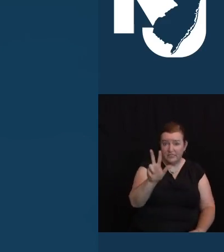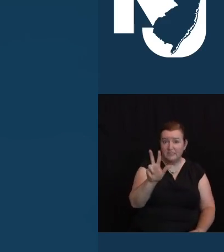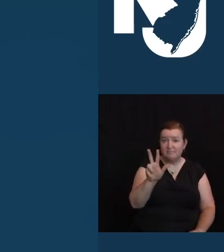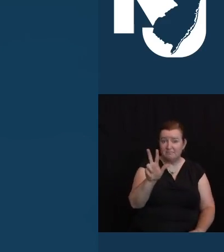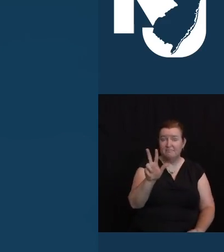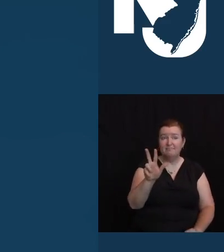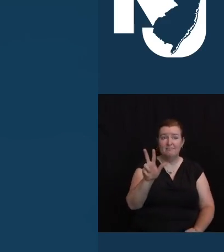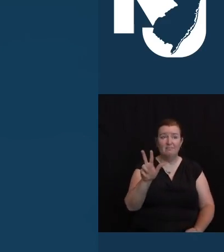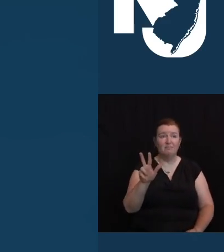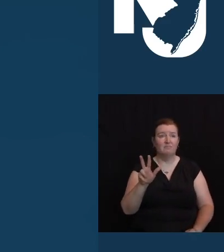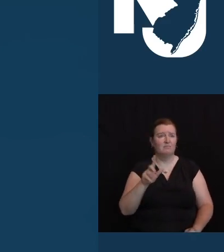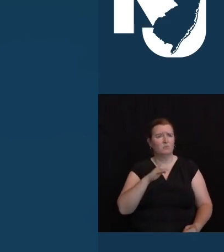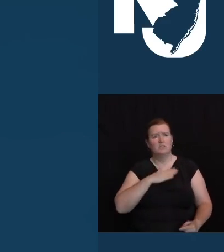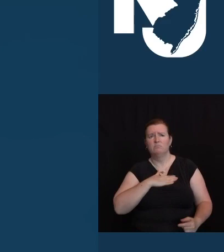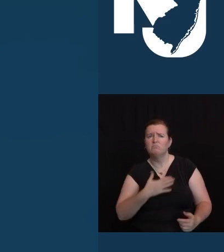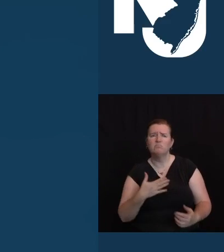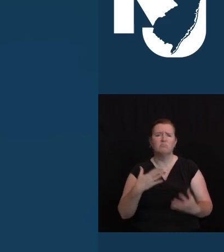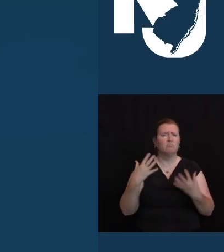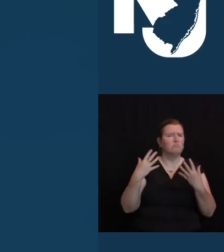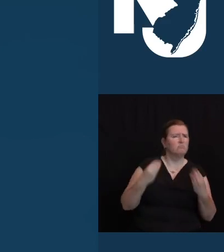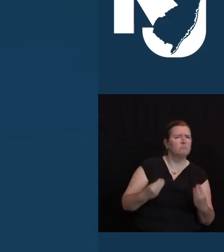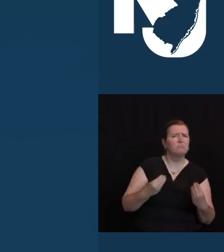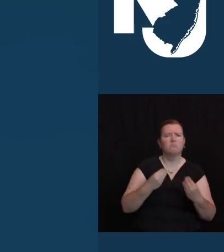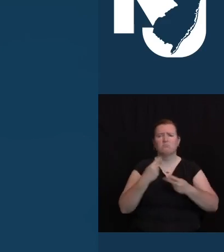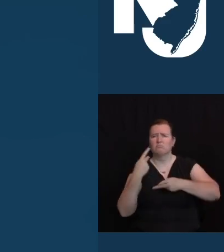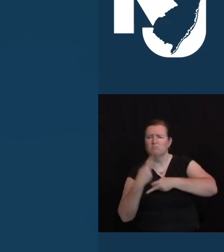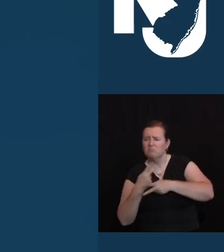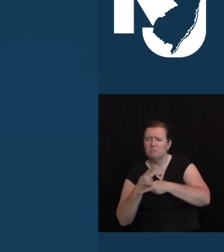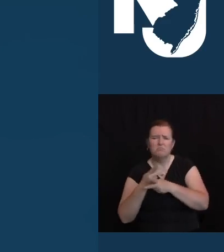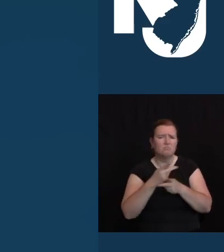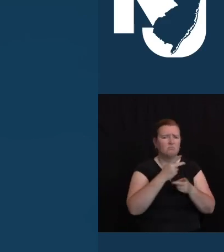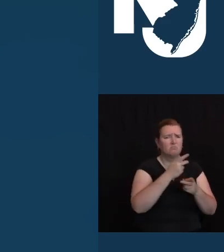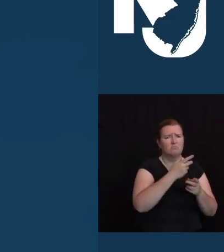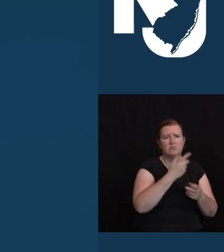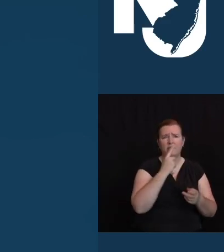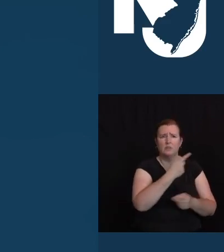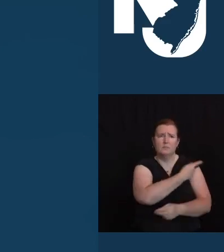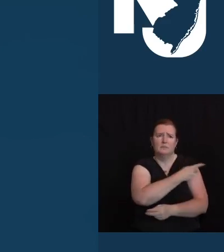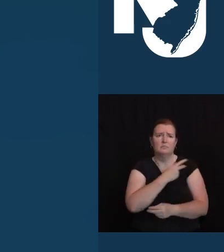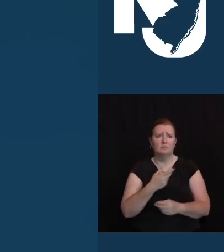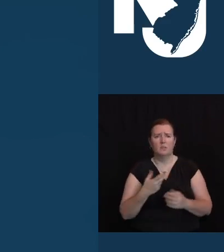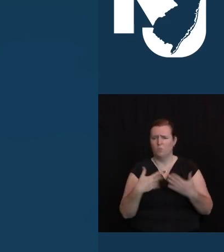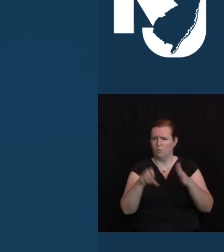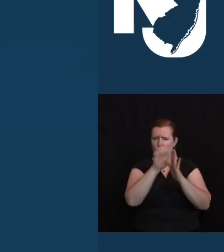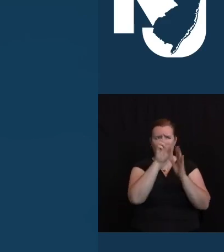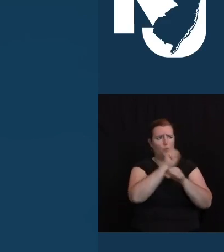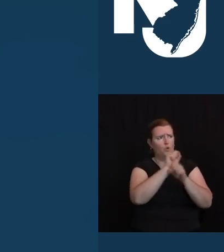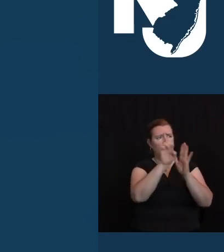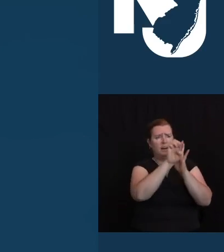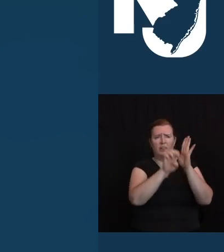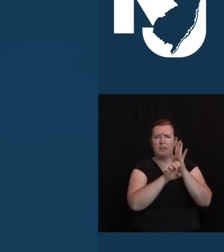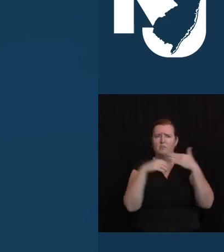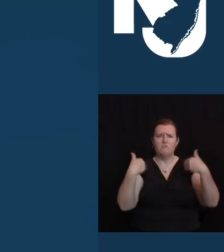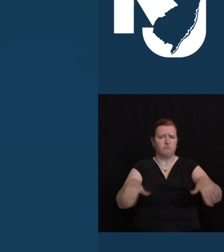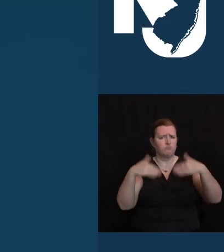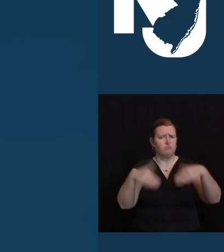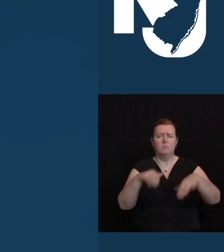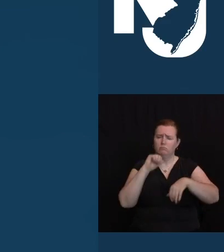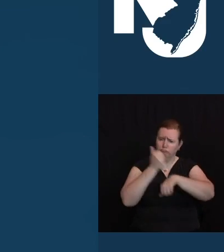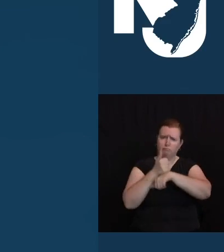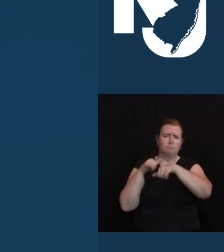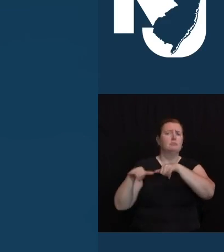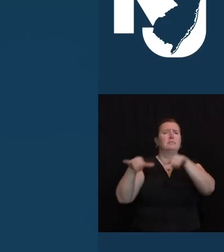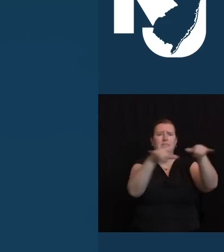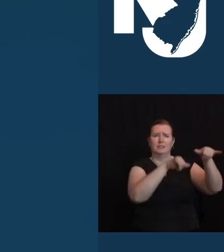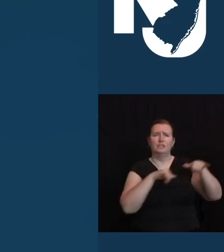anything she could for the people under her care. Her work ethic set the standard for future generations to follow. One of